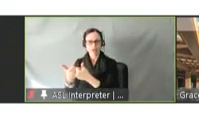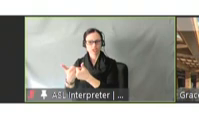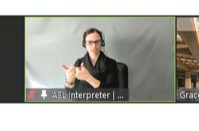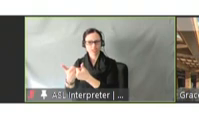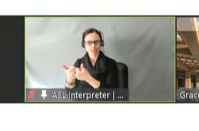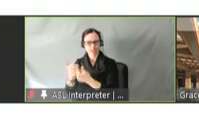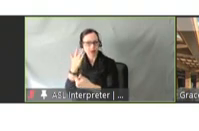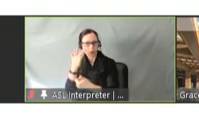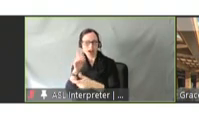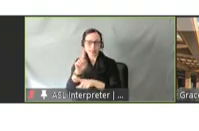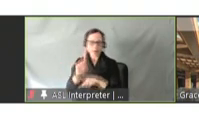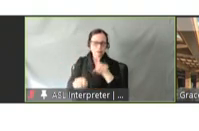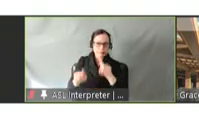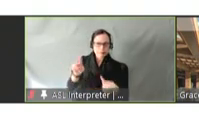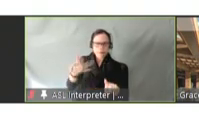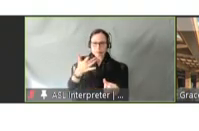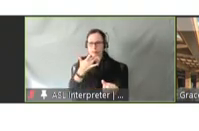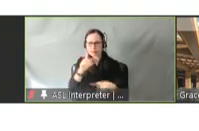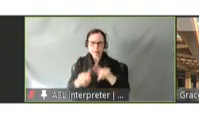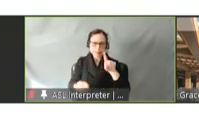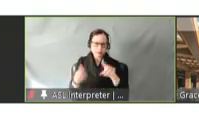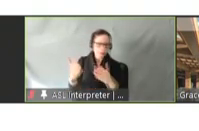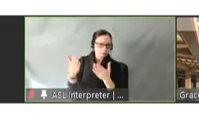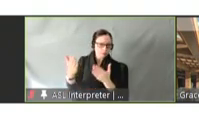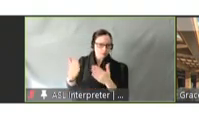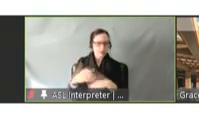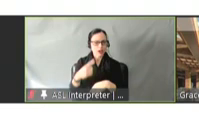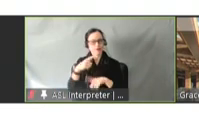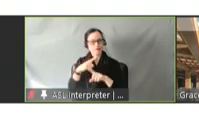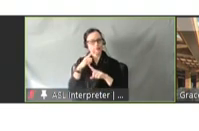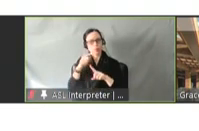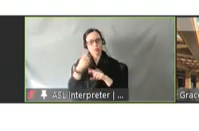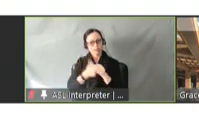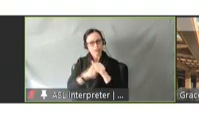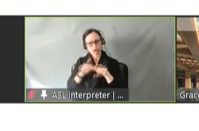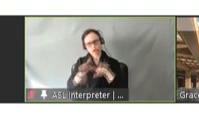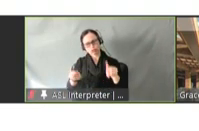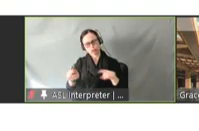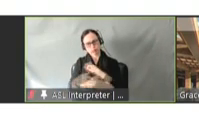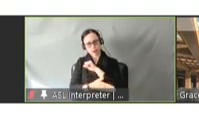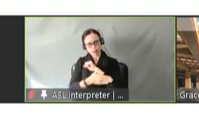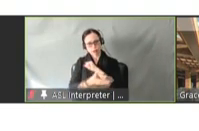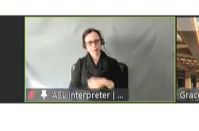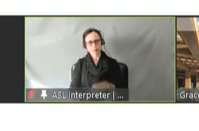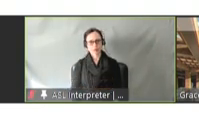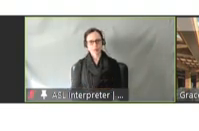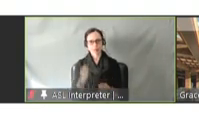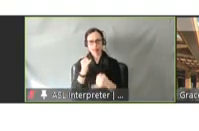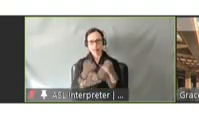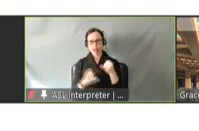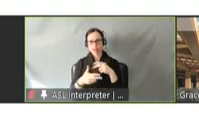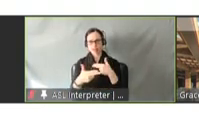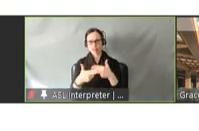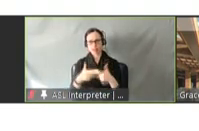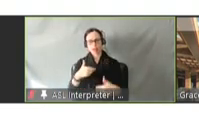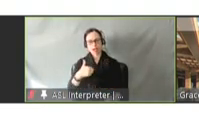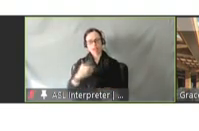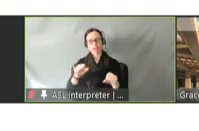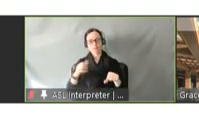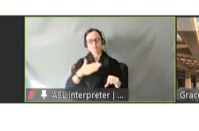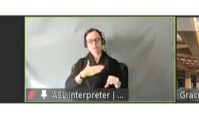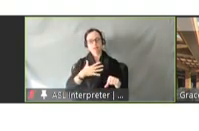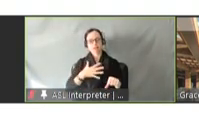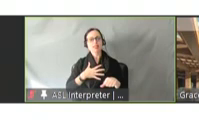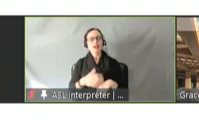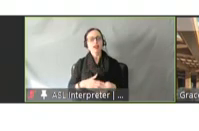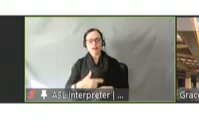and approaches used by different countries. Next slide. My last slide. So in brief, vaccine